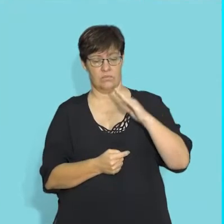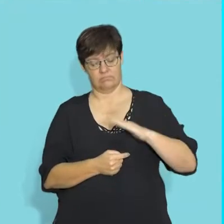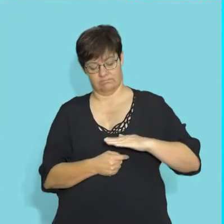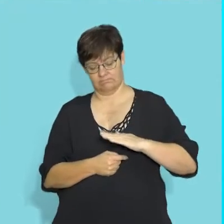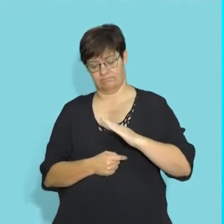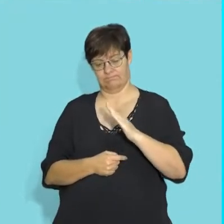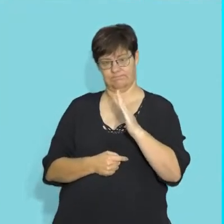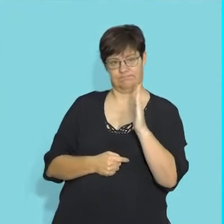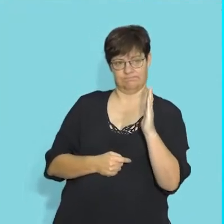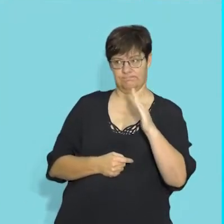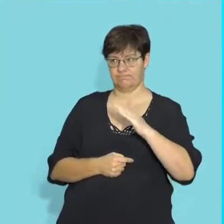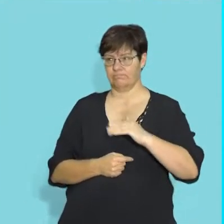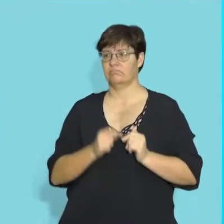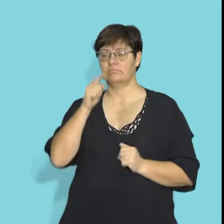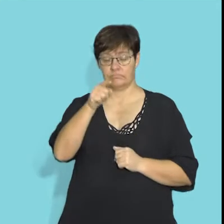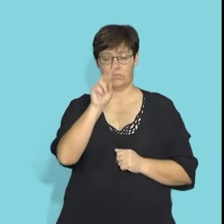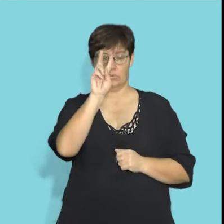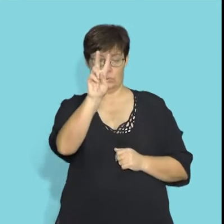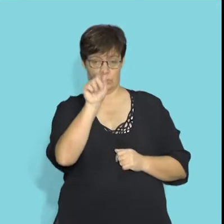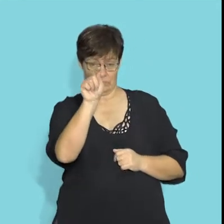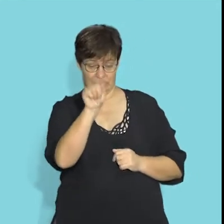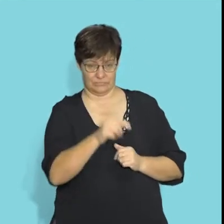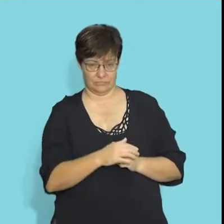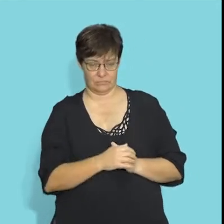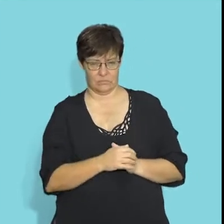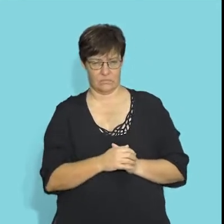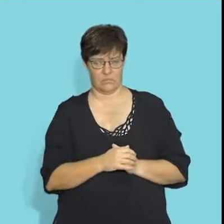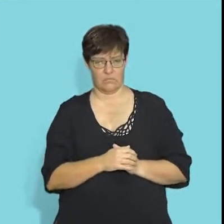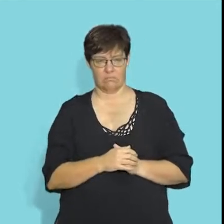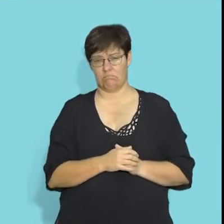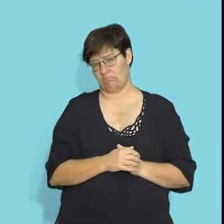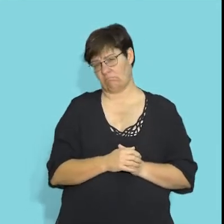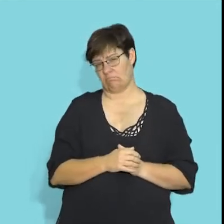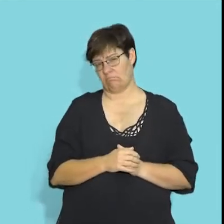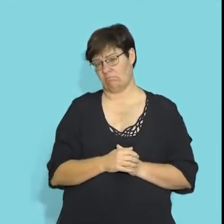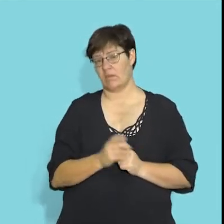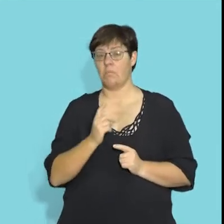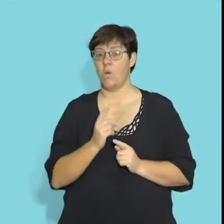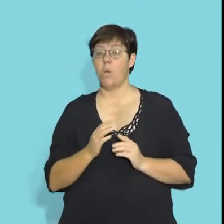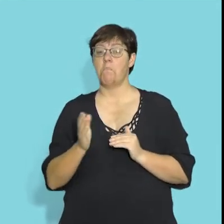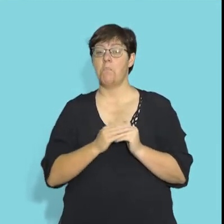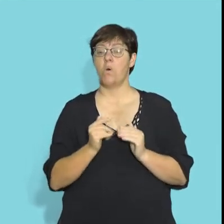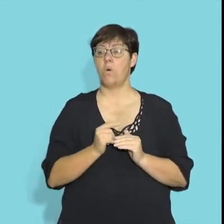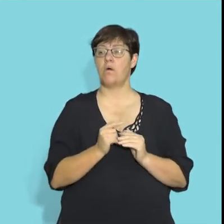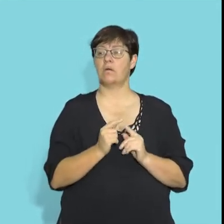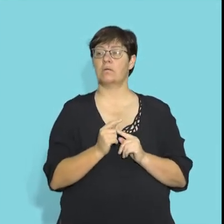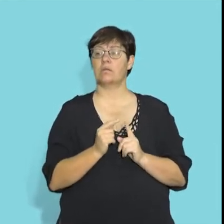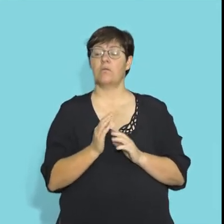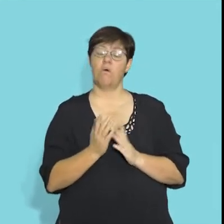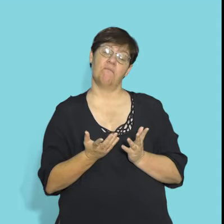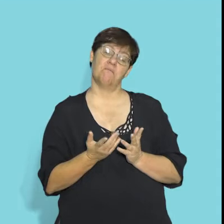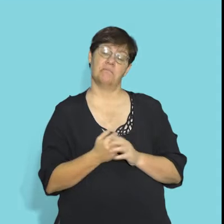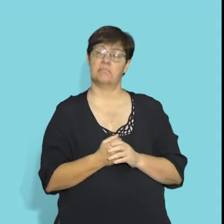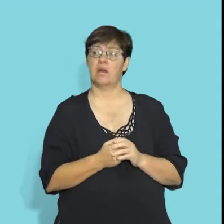different steepnesses, and this line had a steepness of 2. If we go to a line that is steeper than it, it's going to have